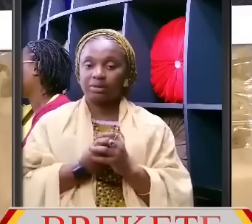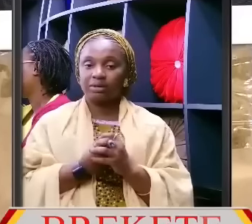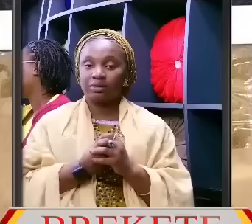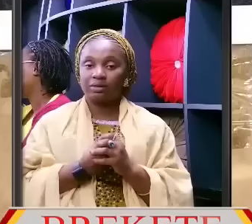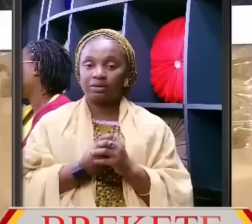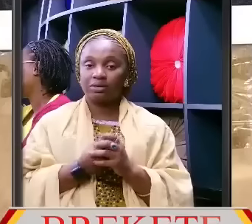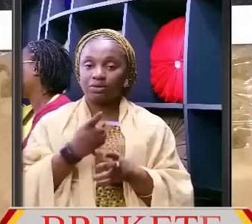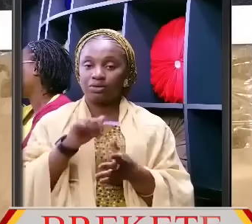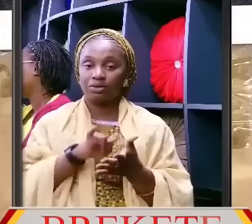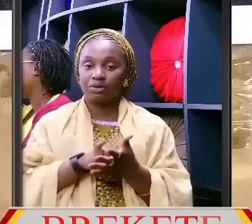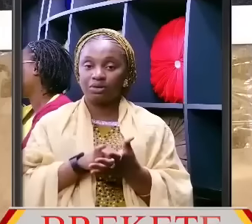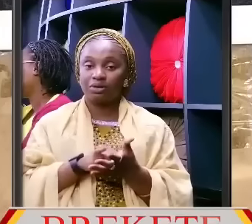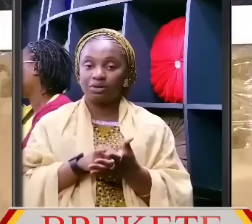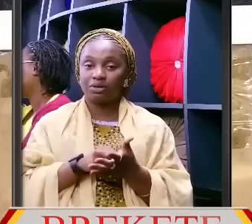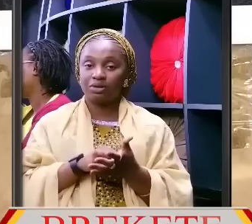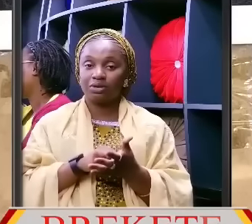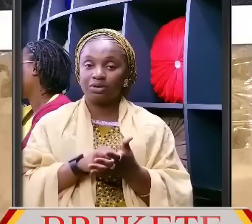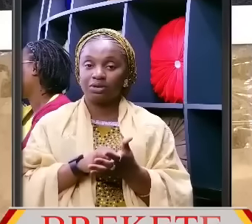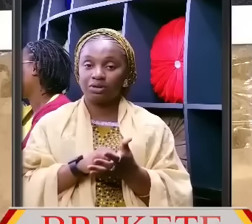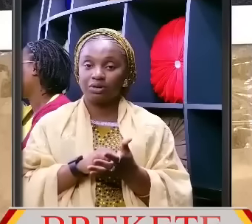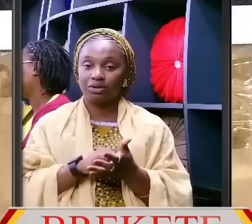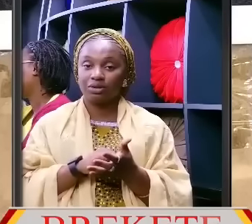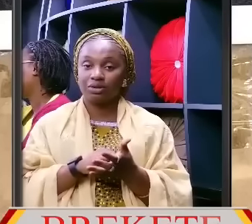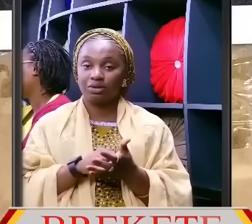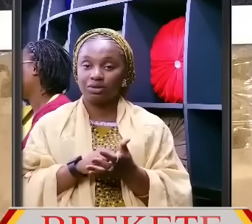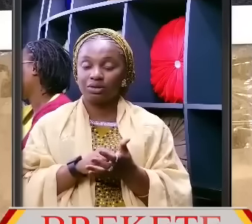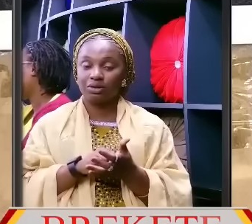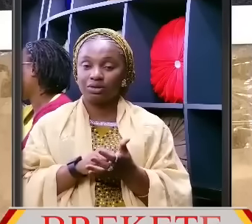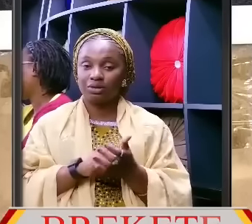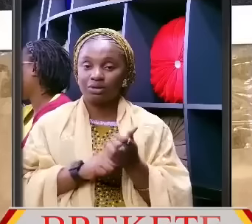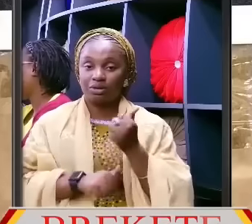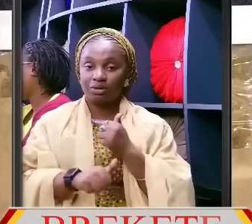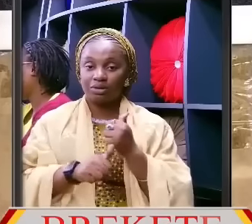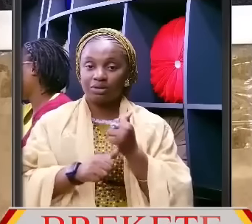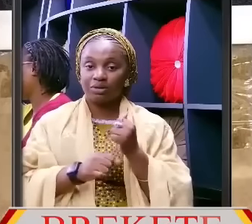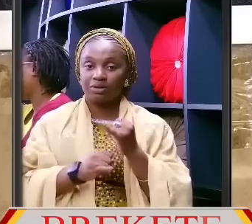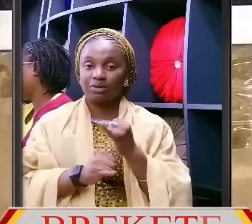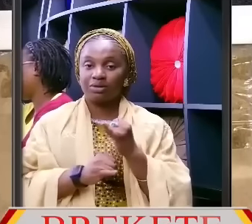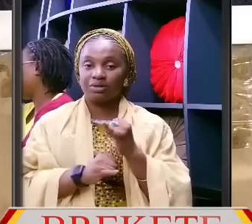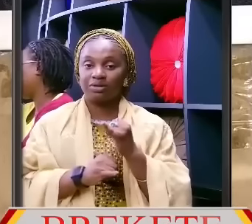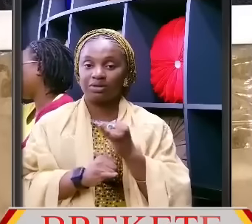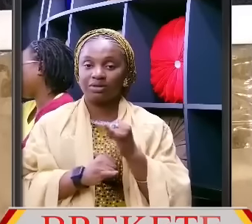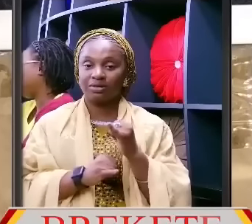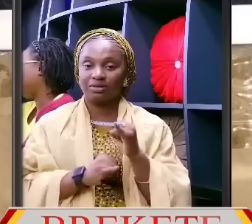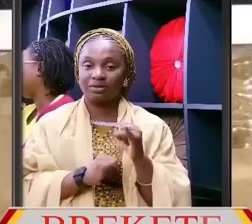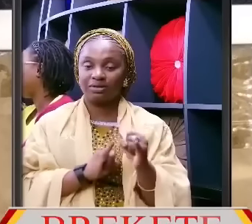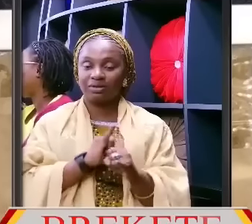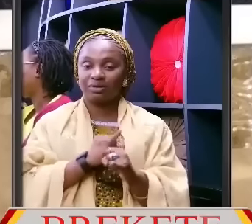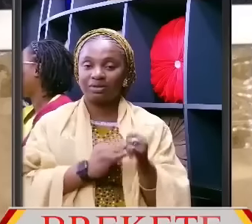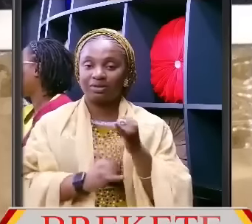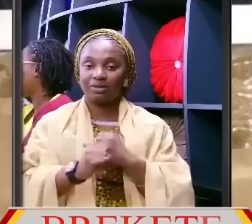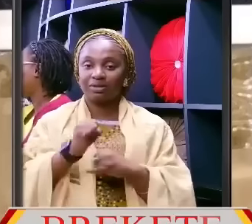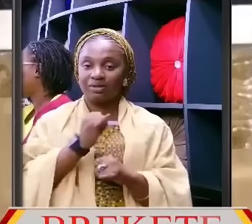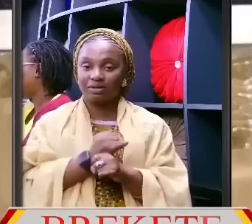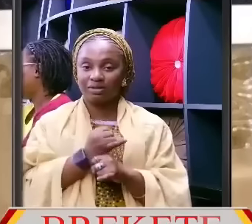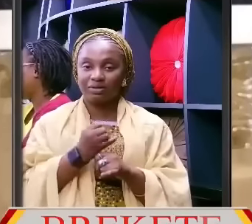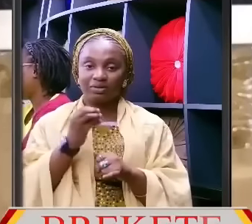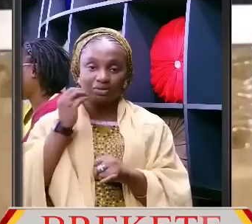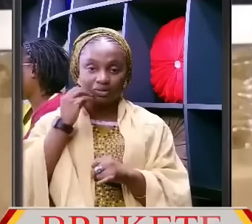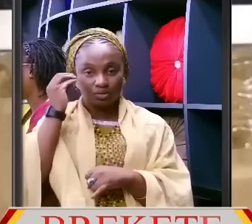were supposed go house 6 o'clock. 8:30 don't knock. Now you can't go house. Instead where your